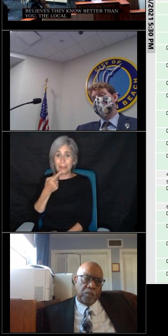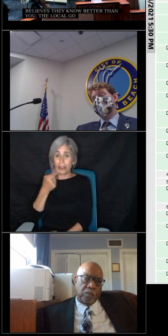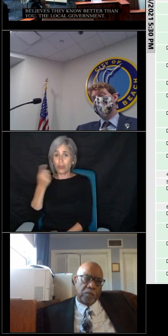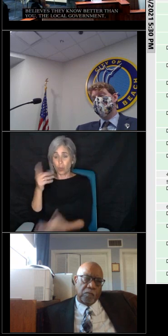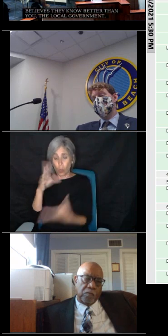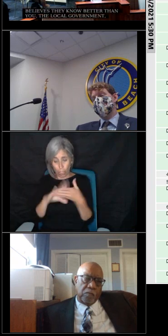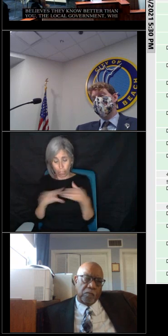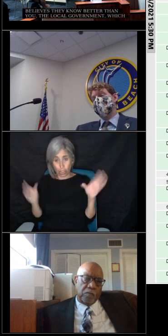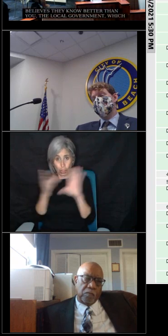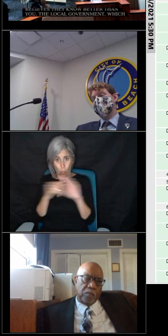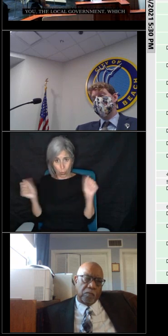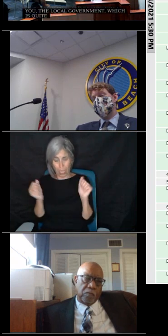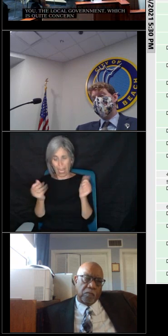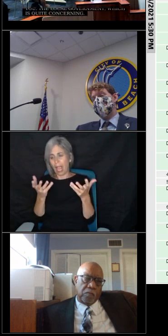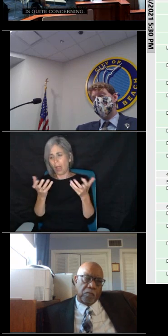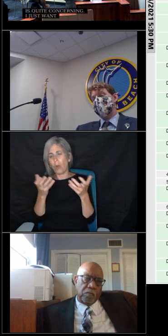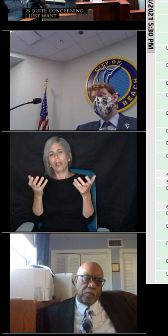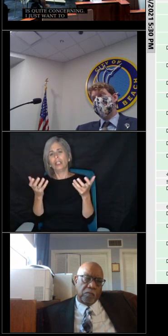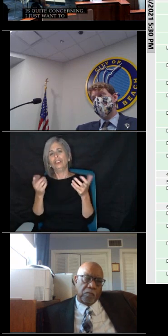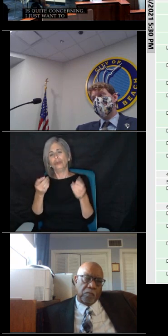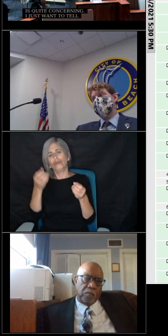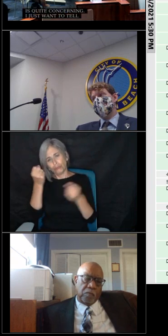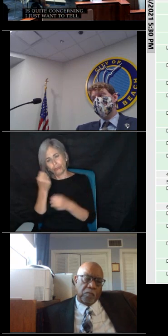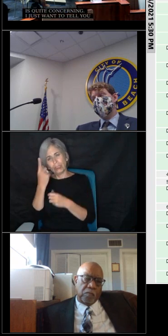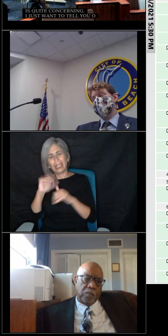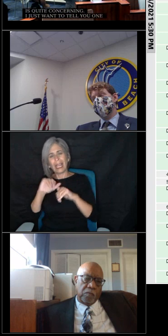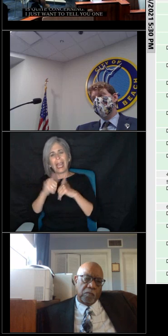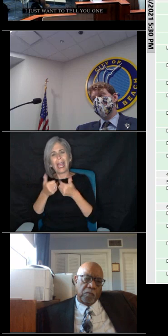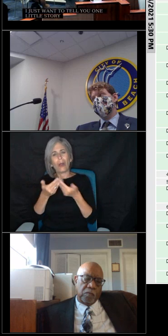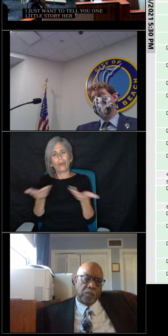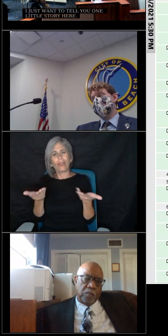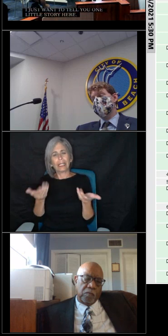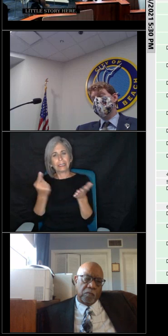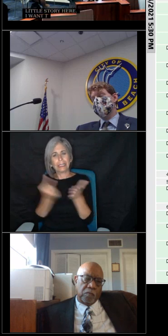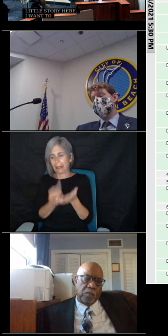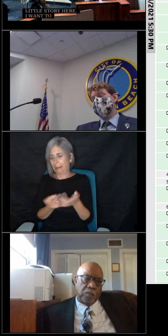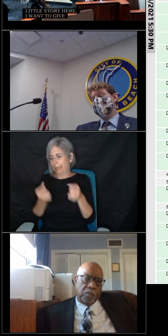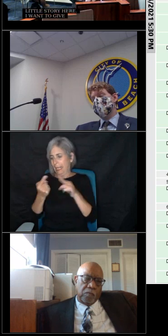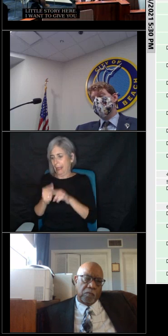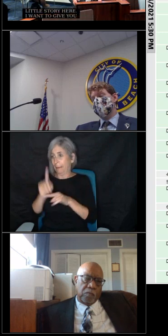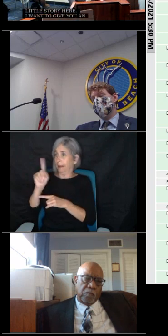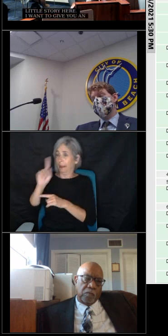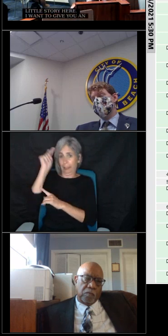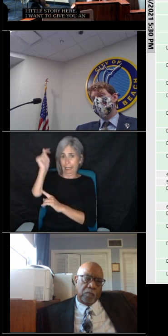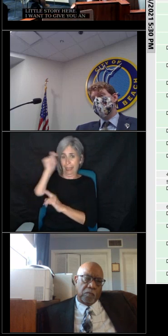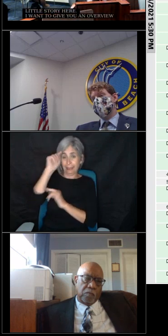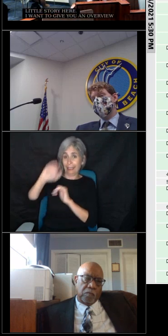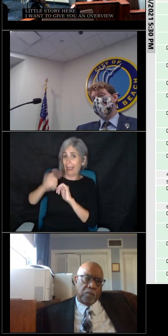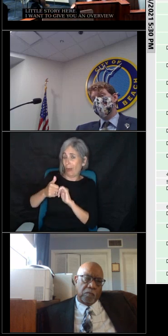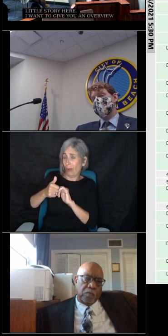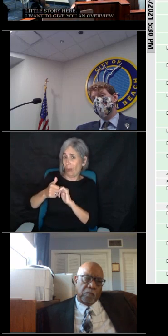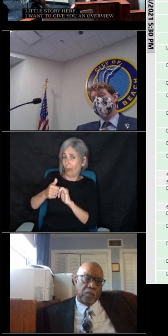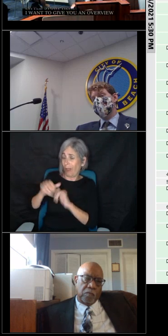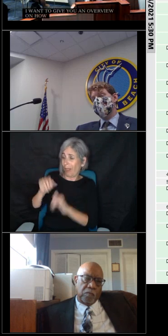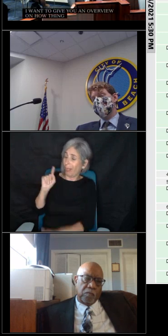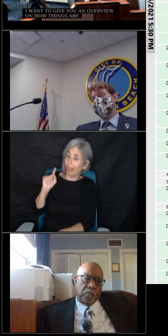here, because I want to give you an overview on how things sometimes happen in Tallahassee. And this one